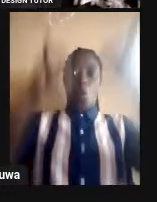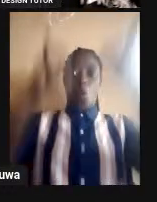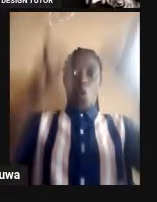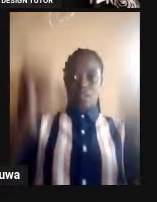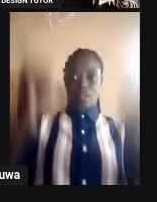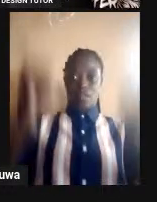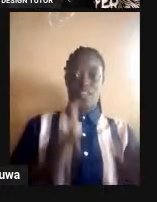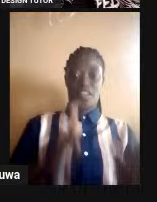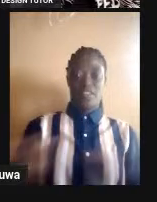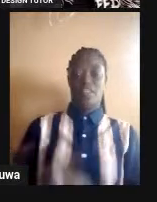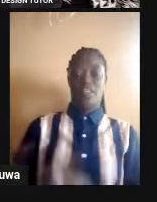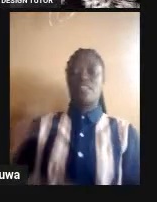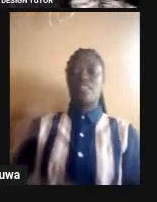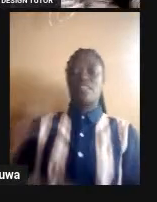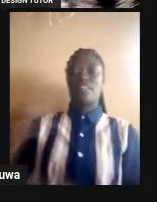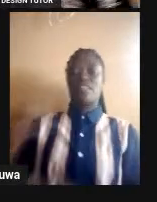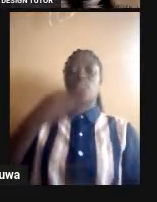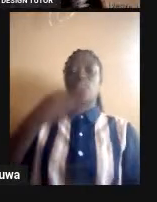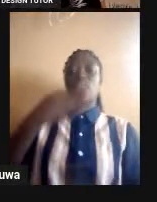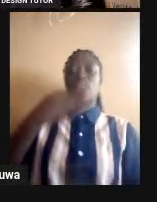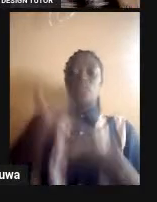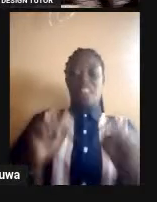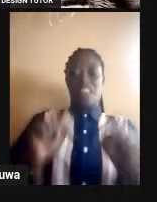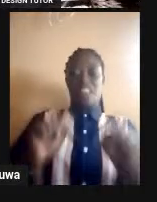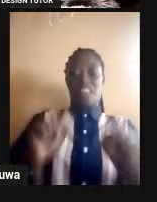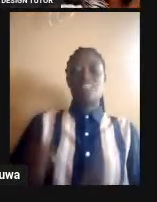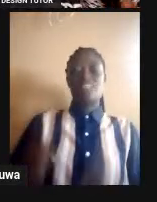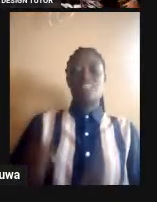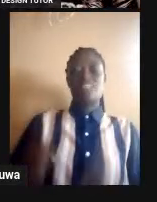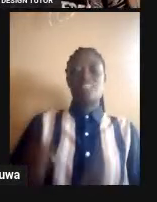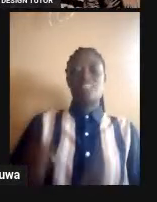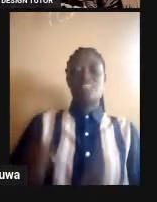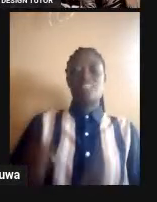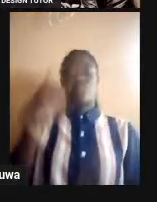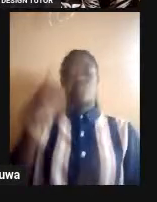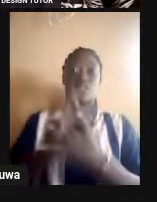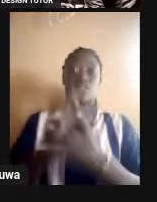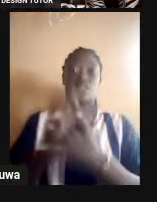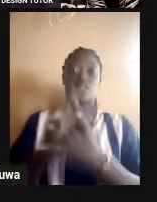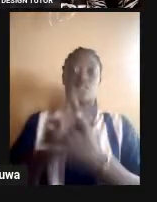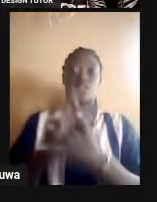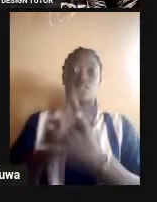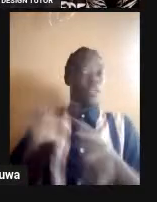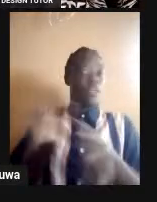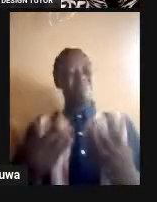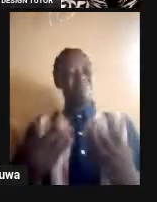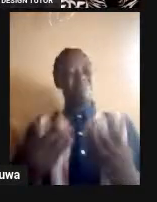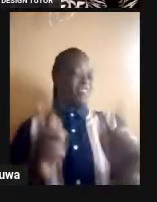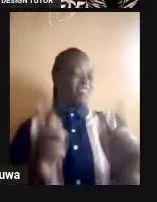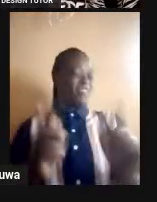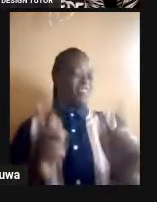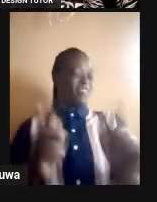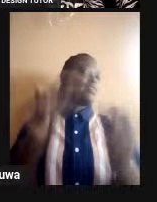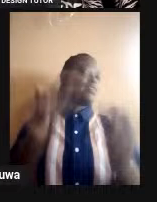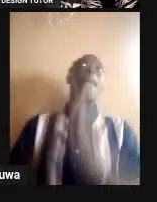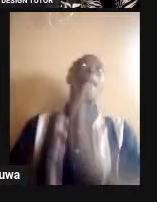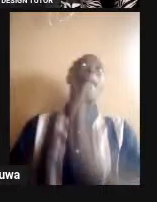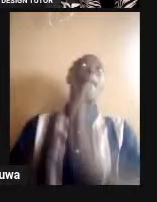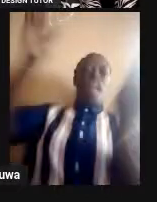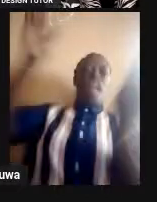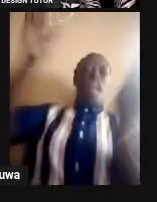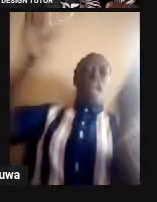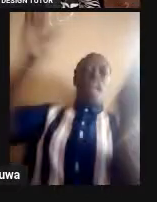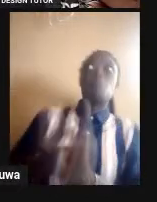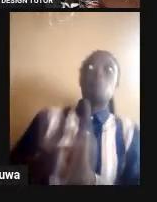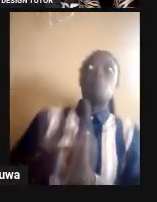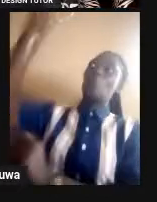That's what I just explained, right? They may be different size, they may be big and small, tall and short, but knowing how to arrange